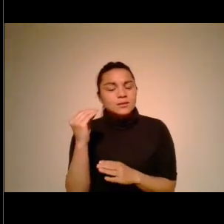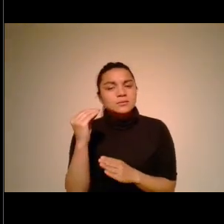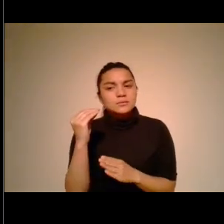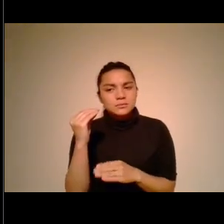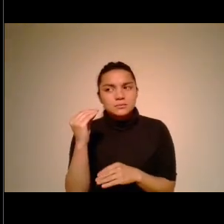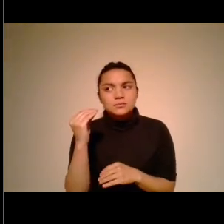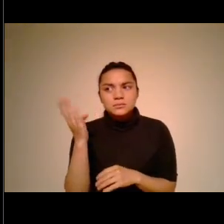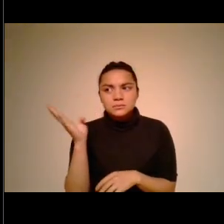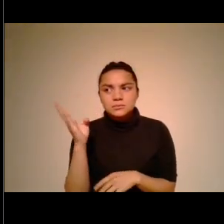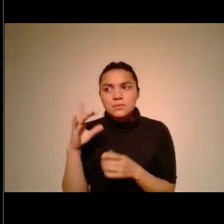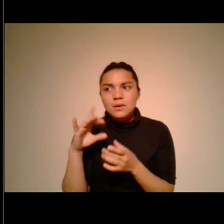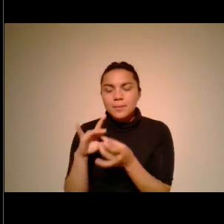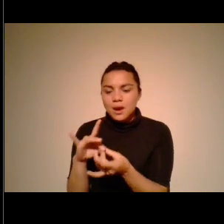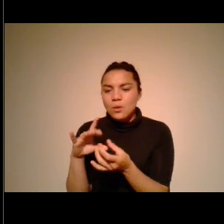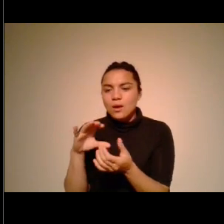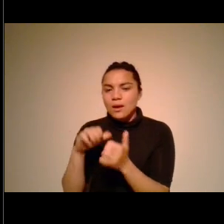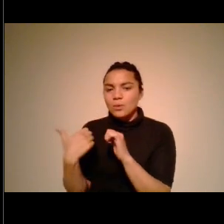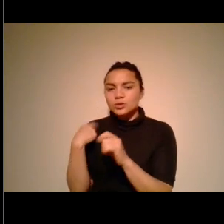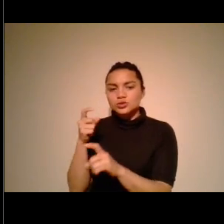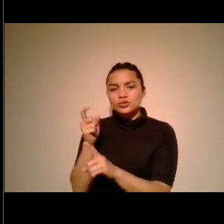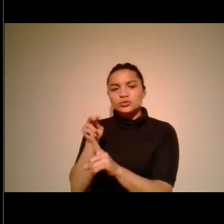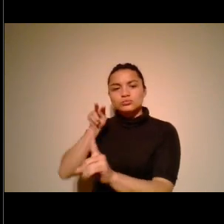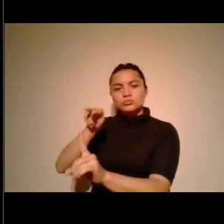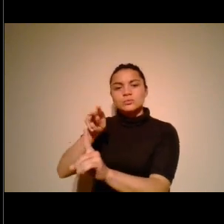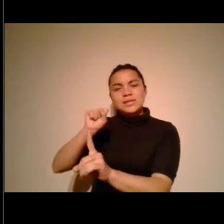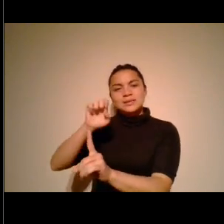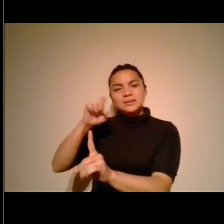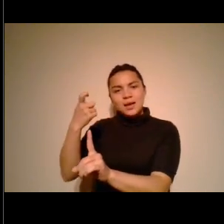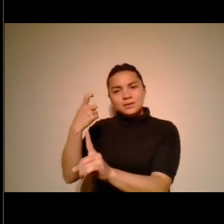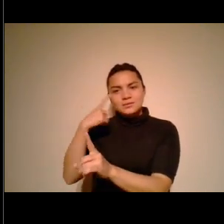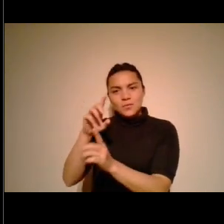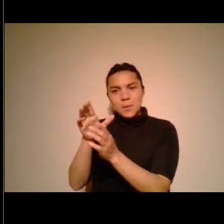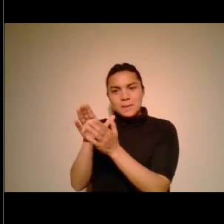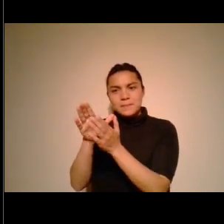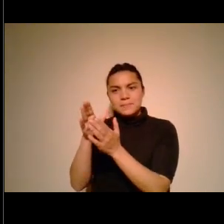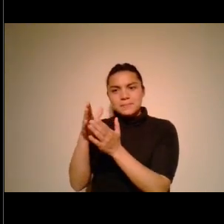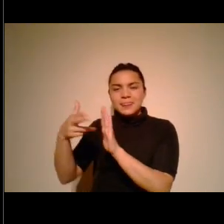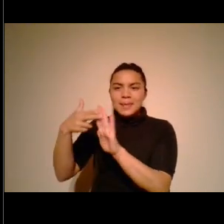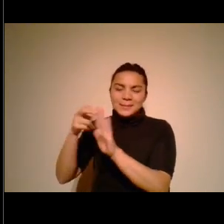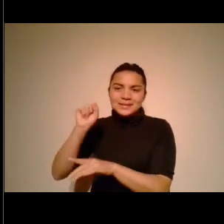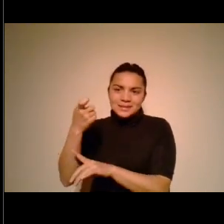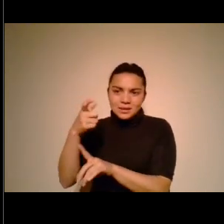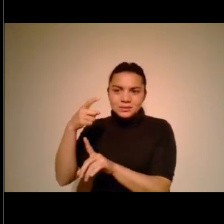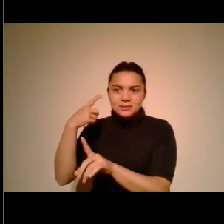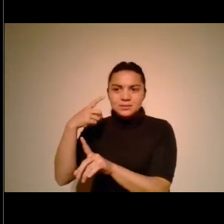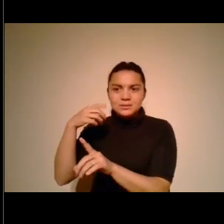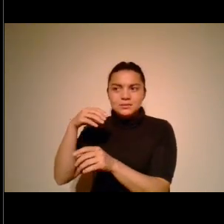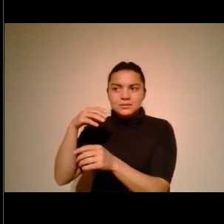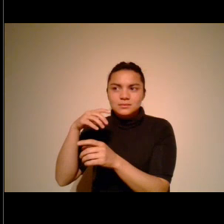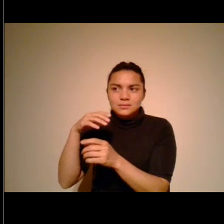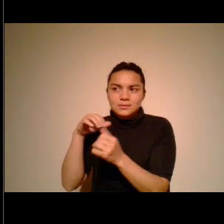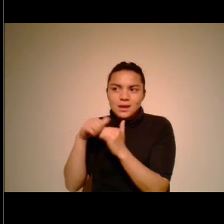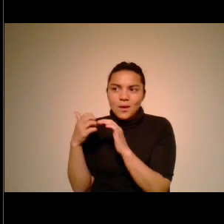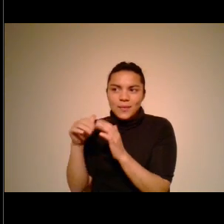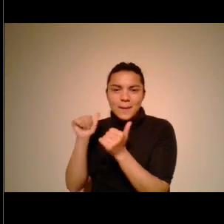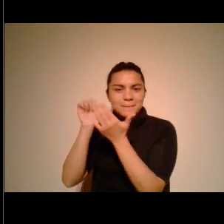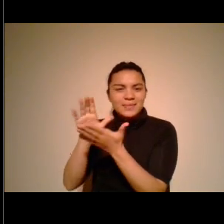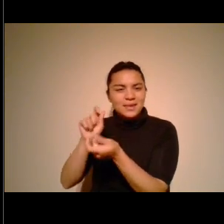gender and sex from sort of a method standpoint in sociolinguistics. And I can talk a little more about